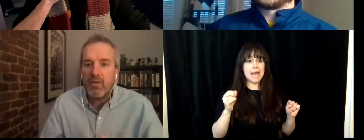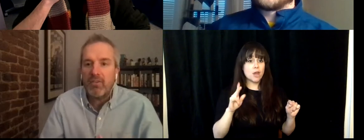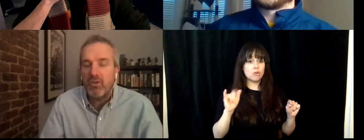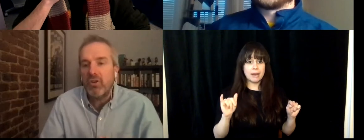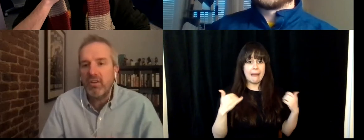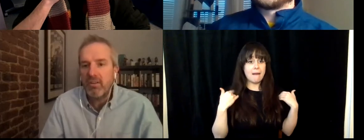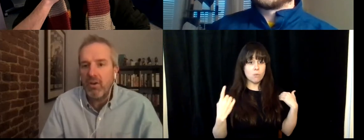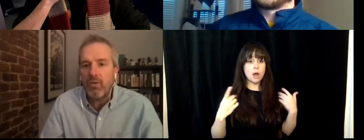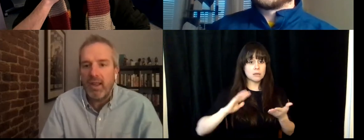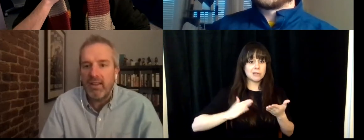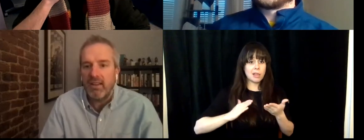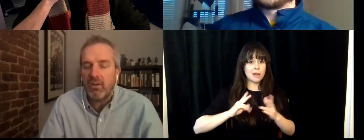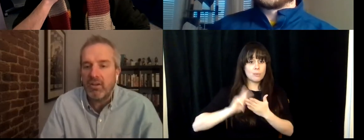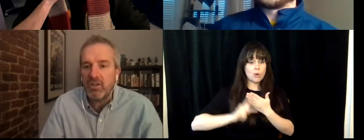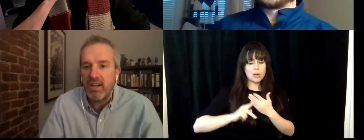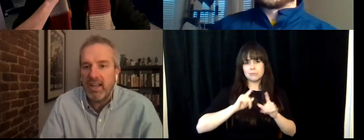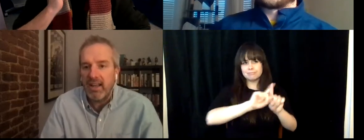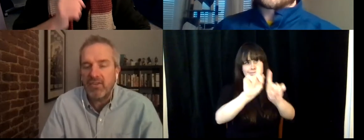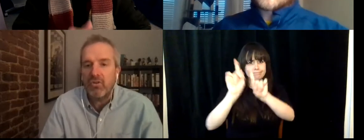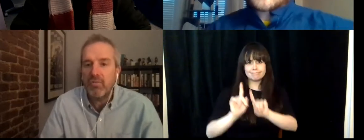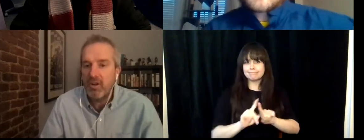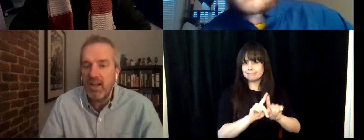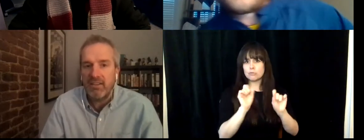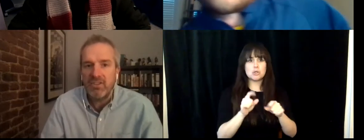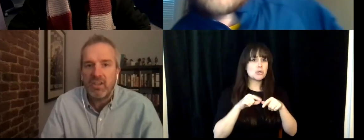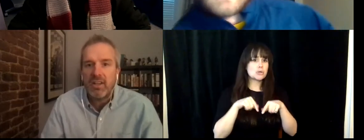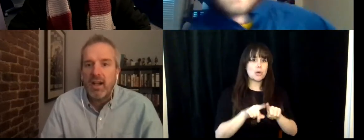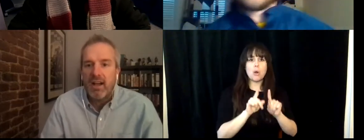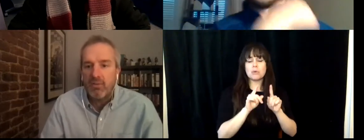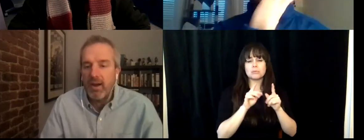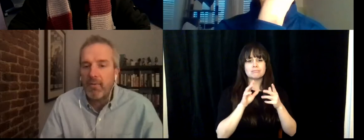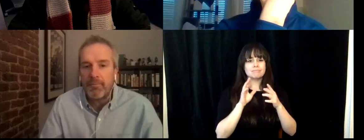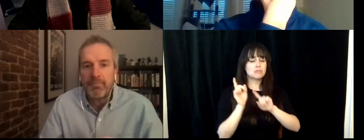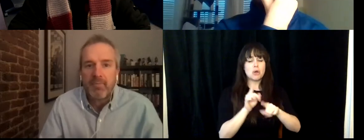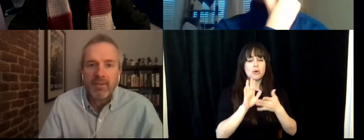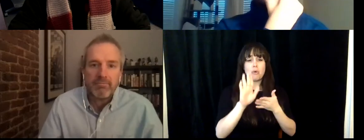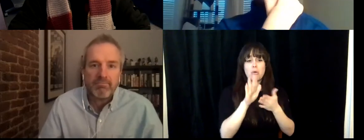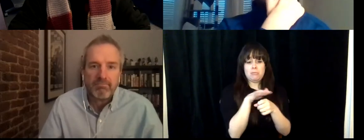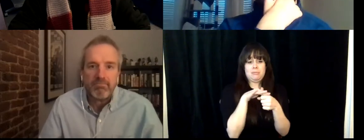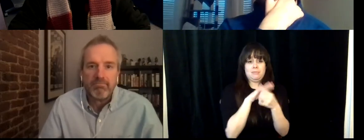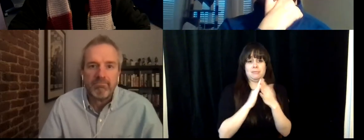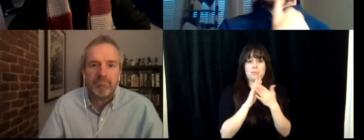matter where you are, so you could go and get culinary training at your local community college as well.